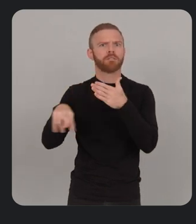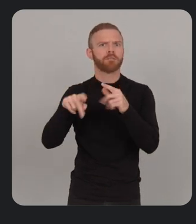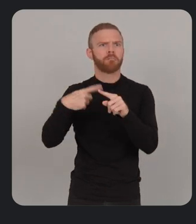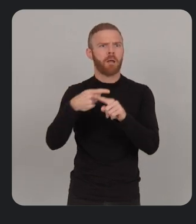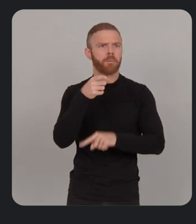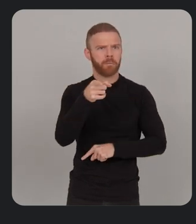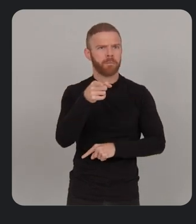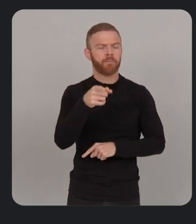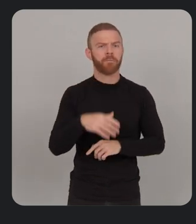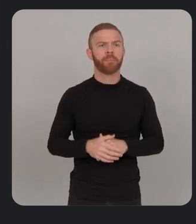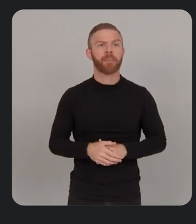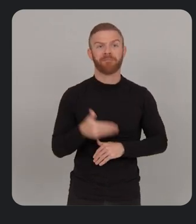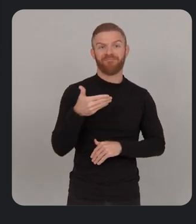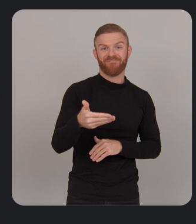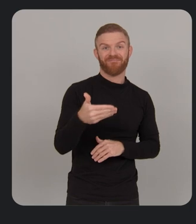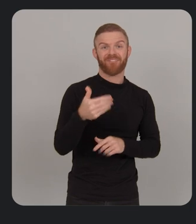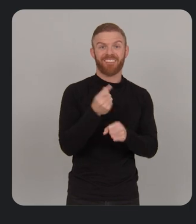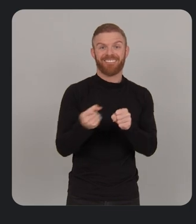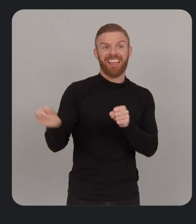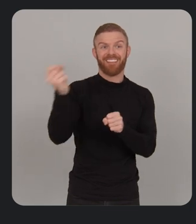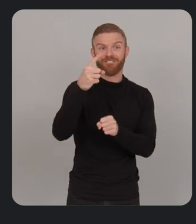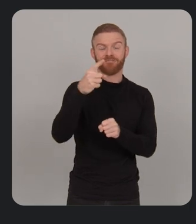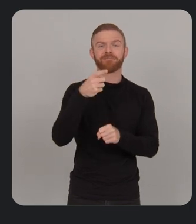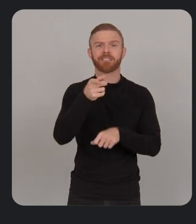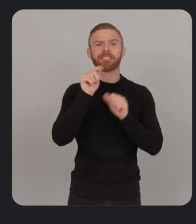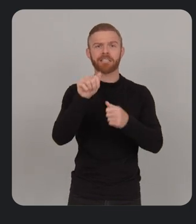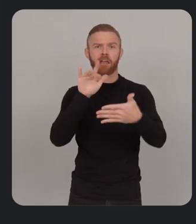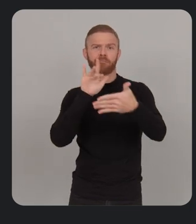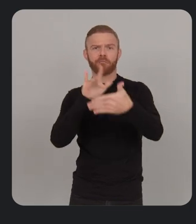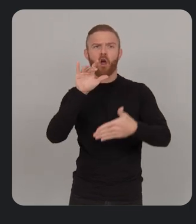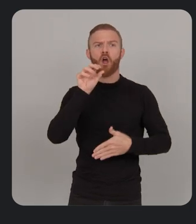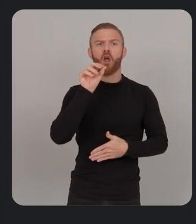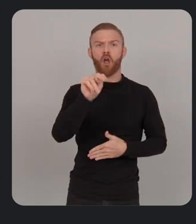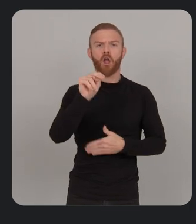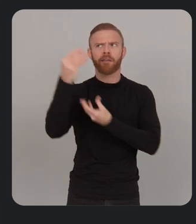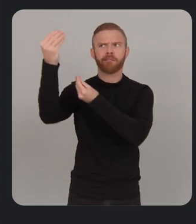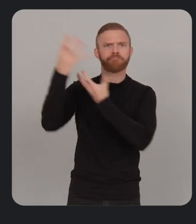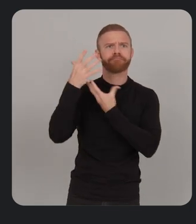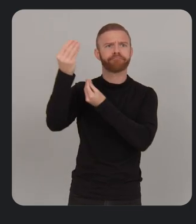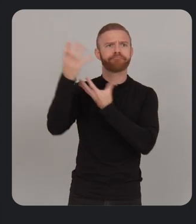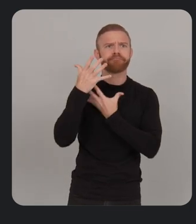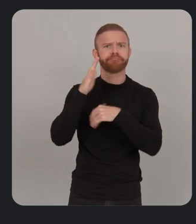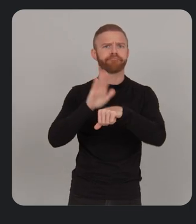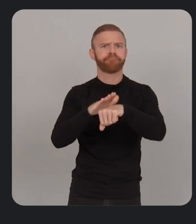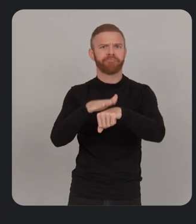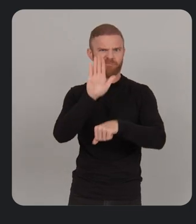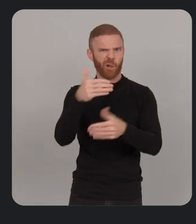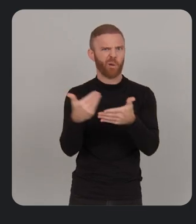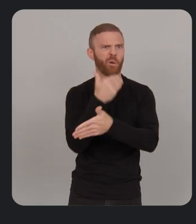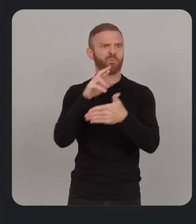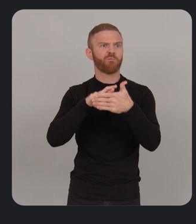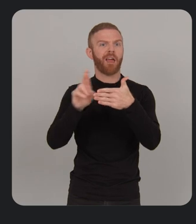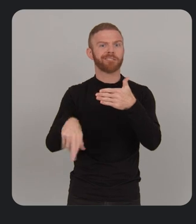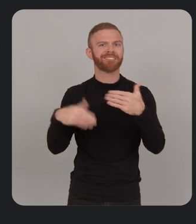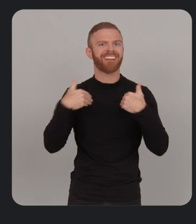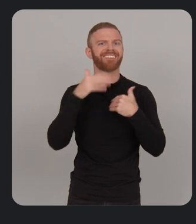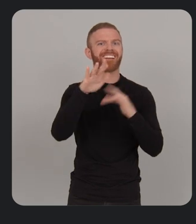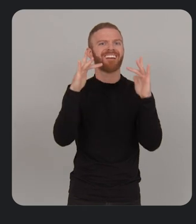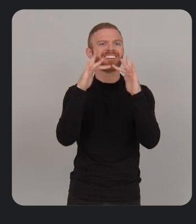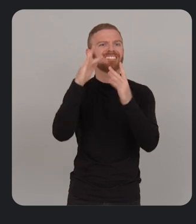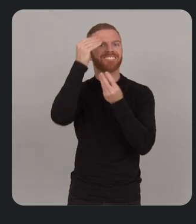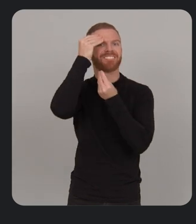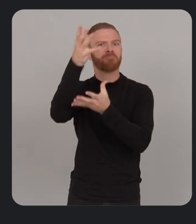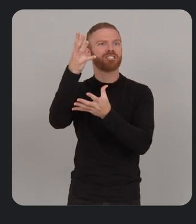starting early next year you'll be able to opt into alerts if new results with your contact information appear